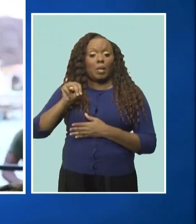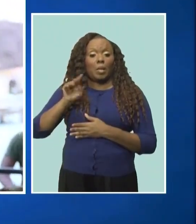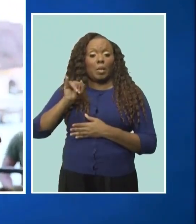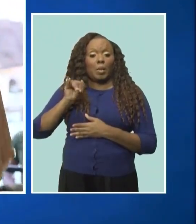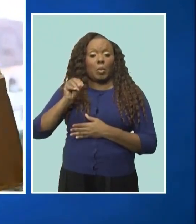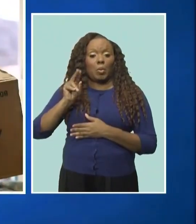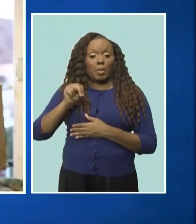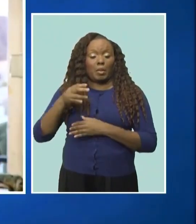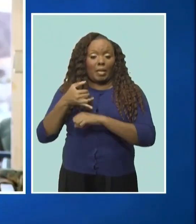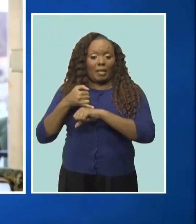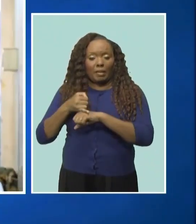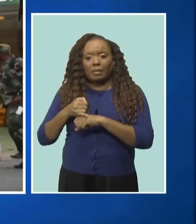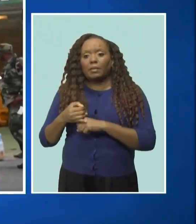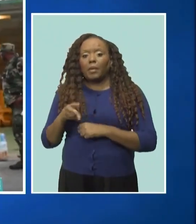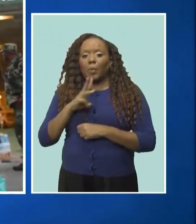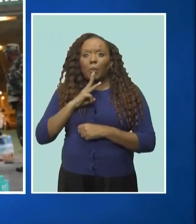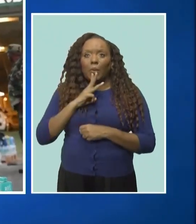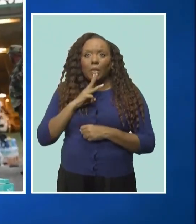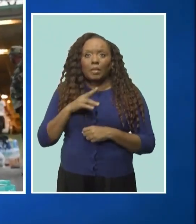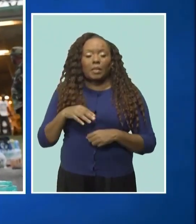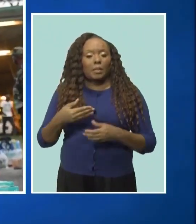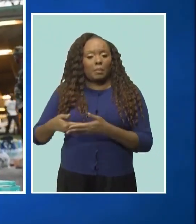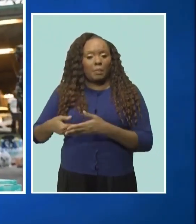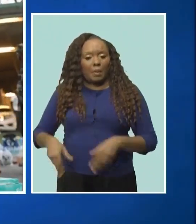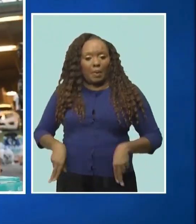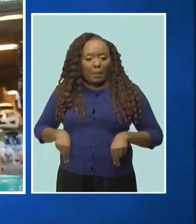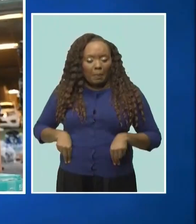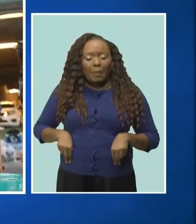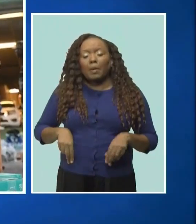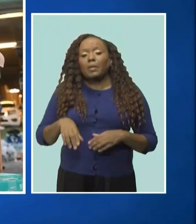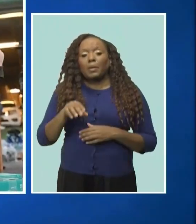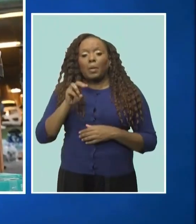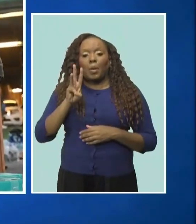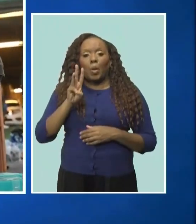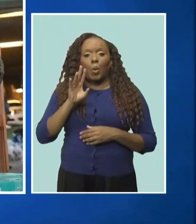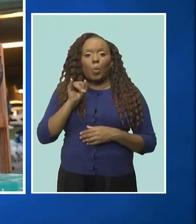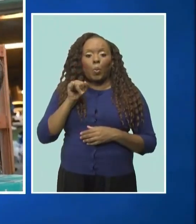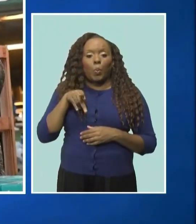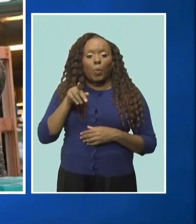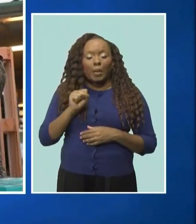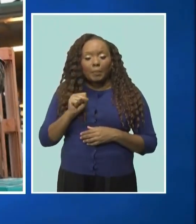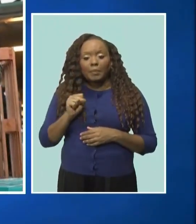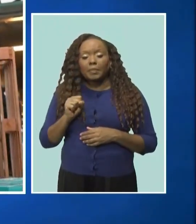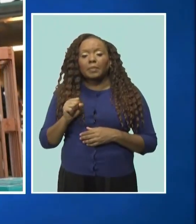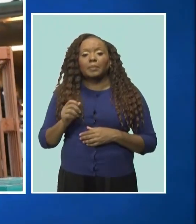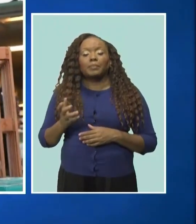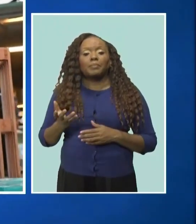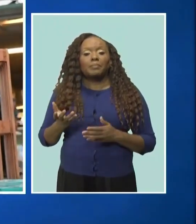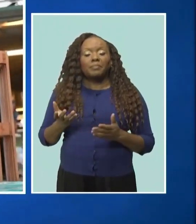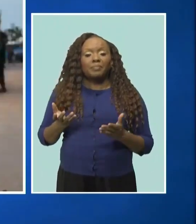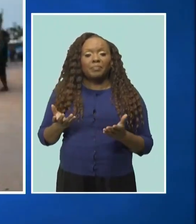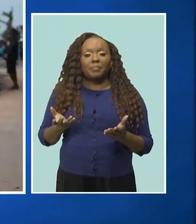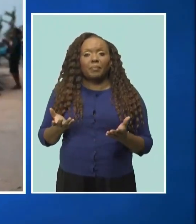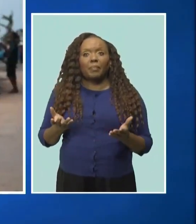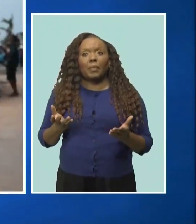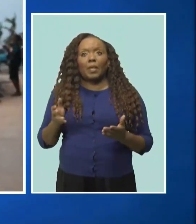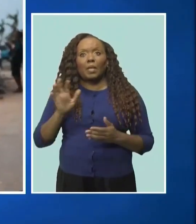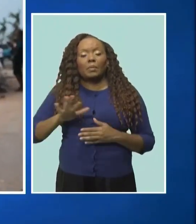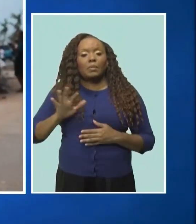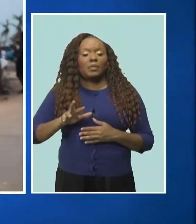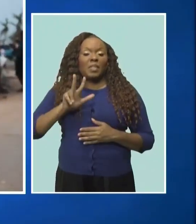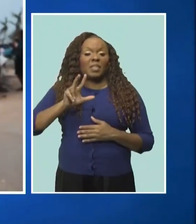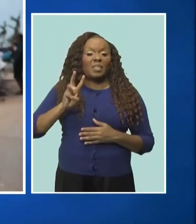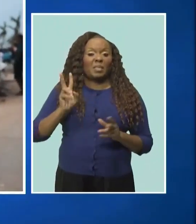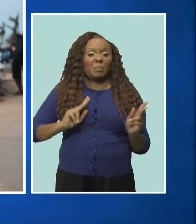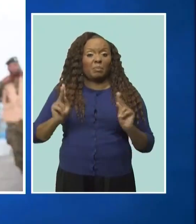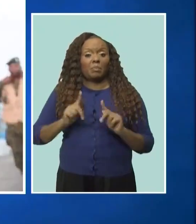brought some water, some Pampers and some wipes so far. On board we have about 36